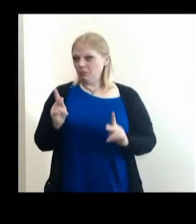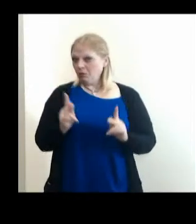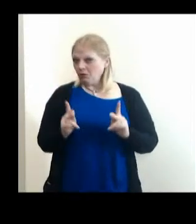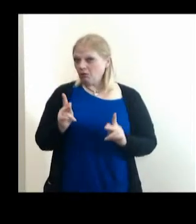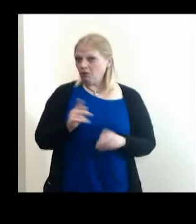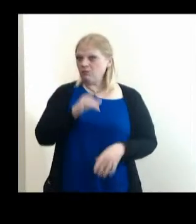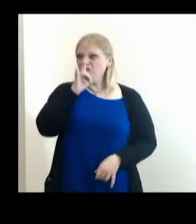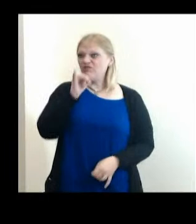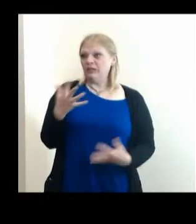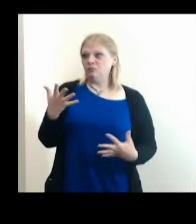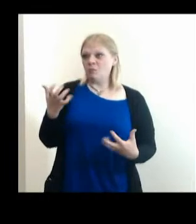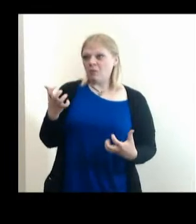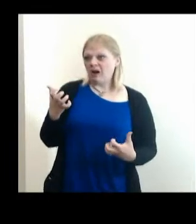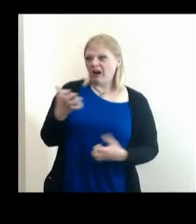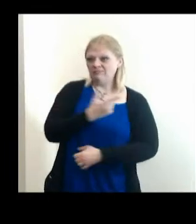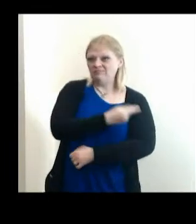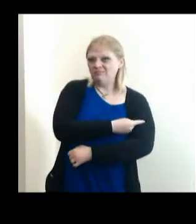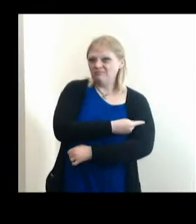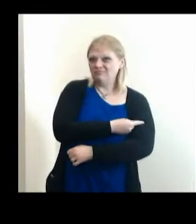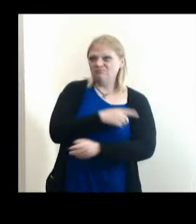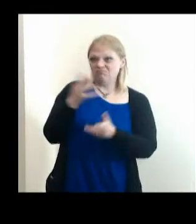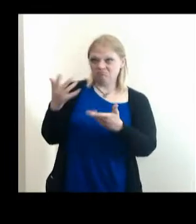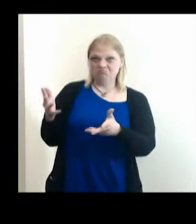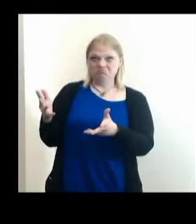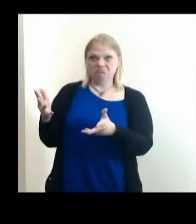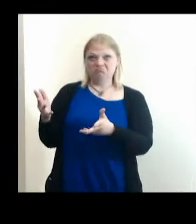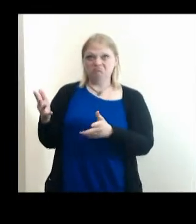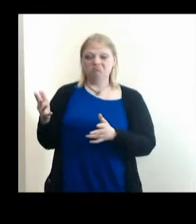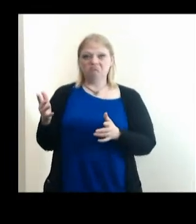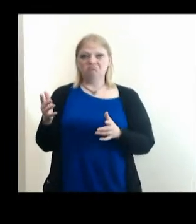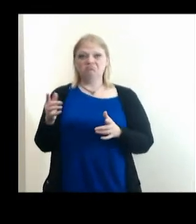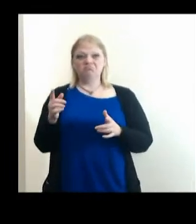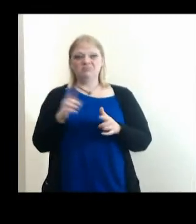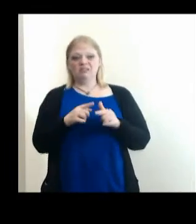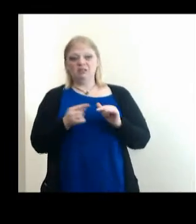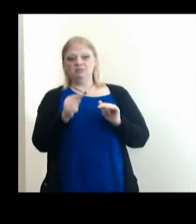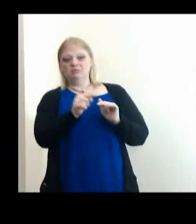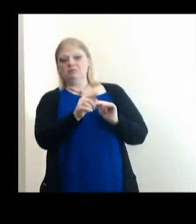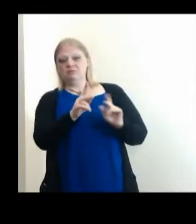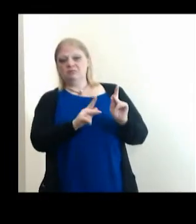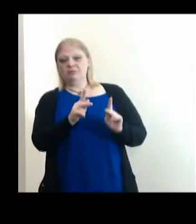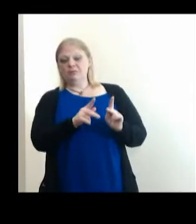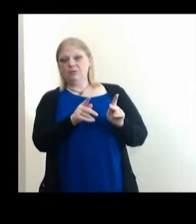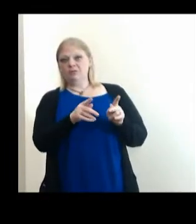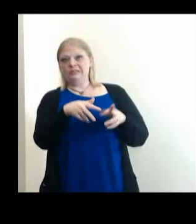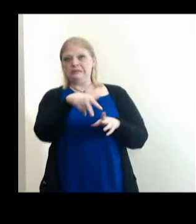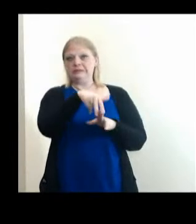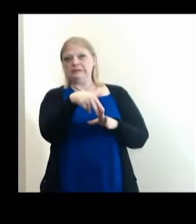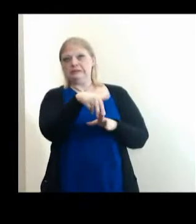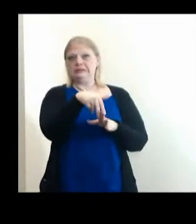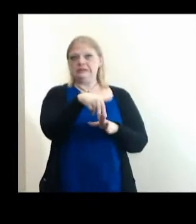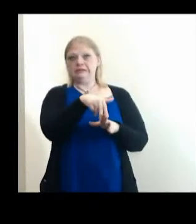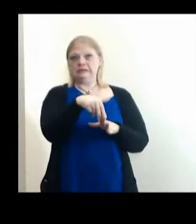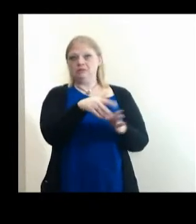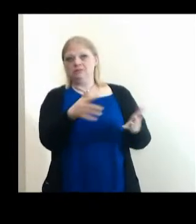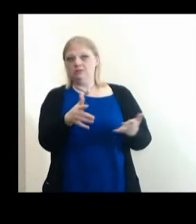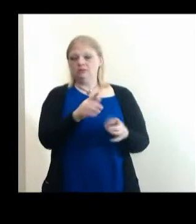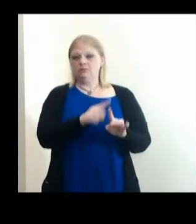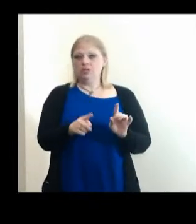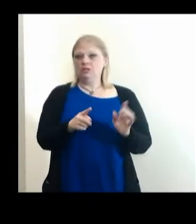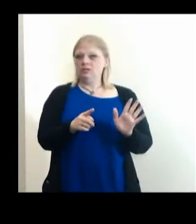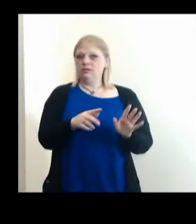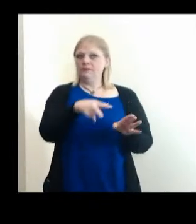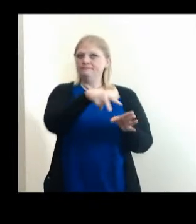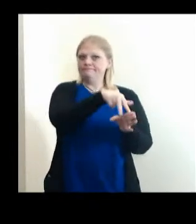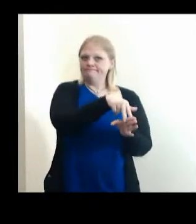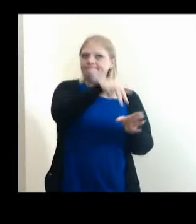have really wanted to get vaccinated have already vaccinated, and there are people who are left that are on the fence. But we hope we can get off